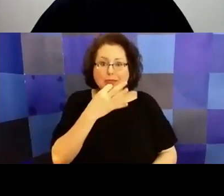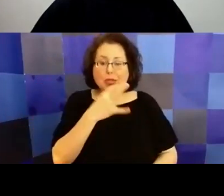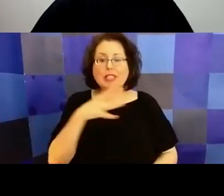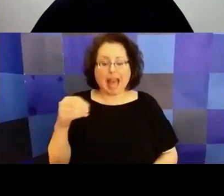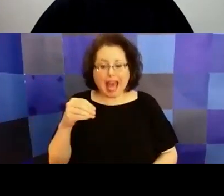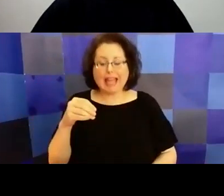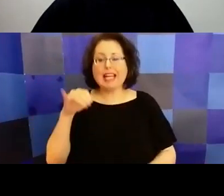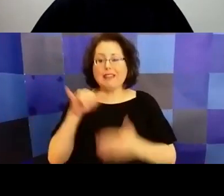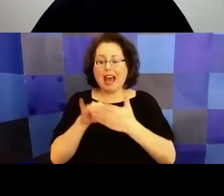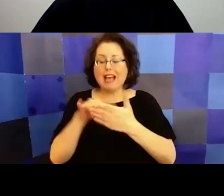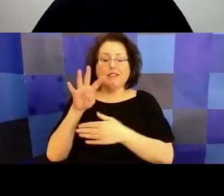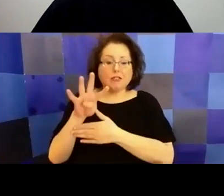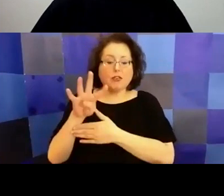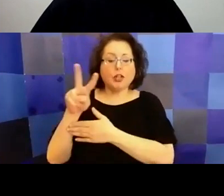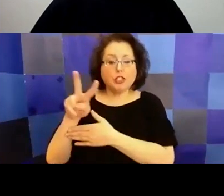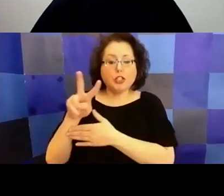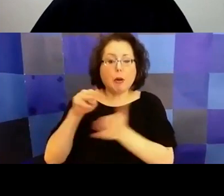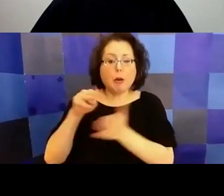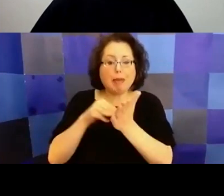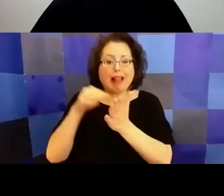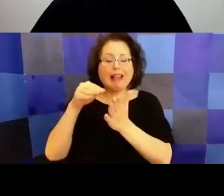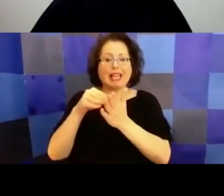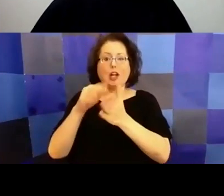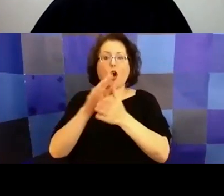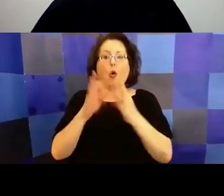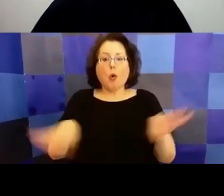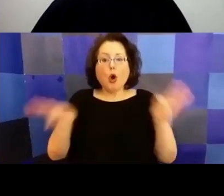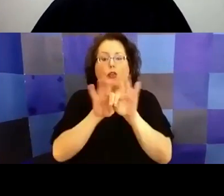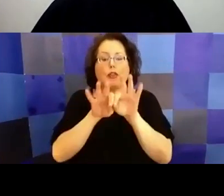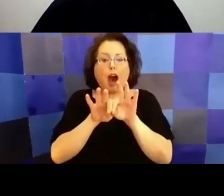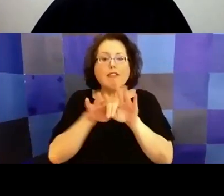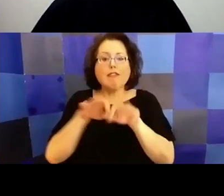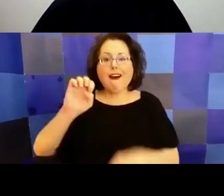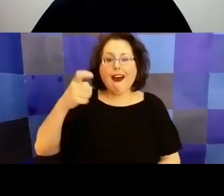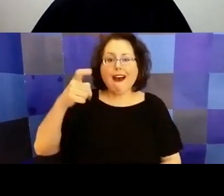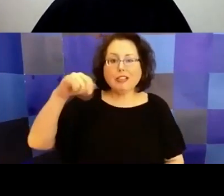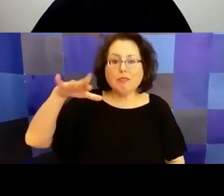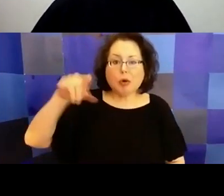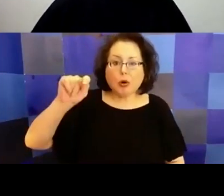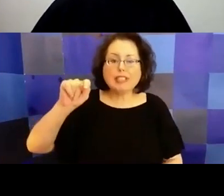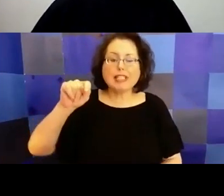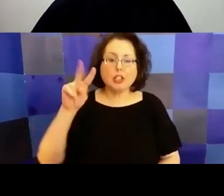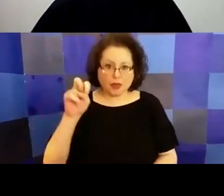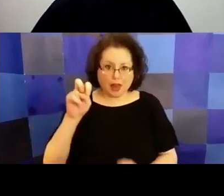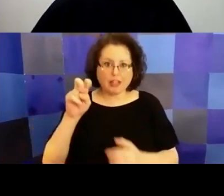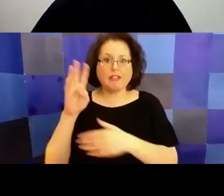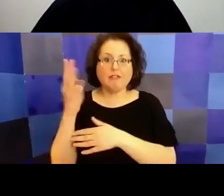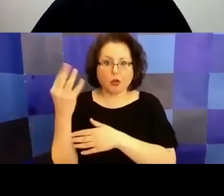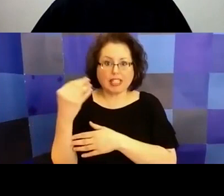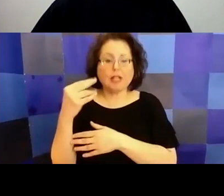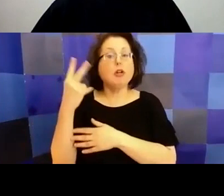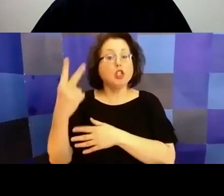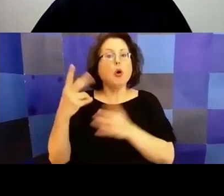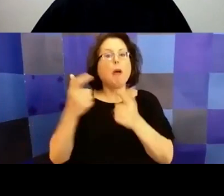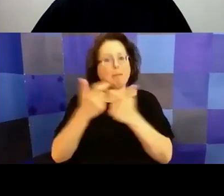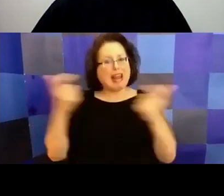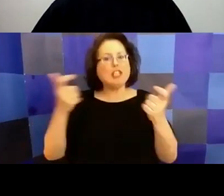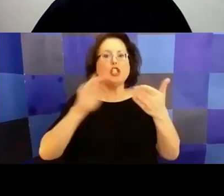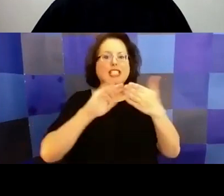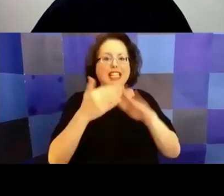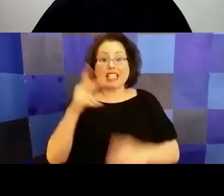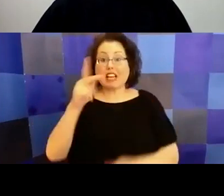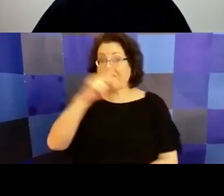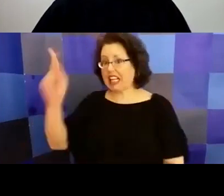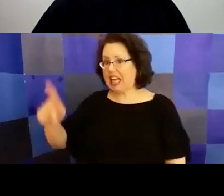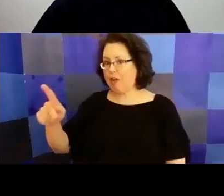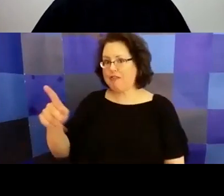over $42 billion worth of exports in 2019. With two major city centers in Philadelphia and Pittsburgh,